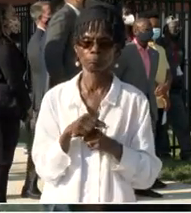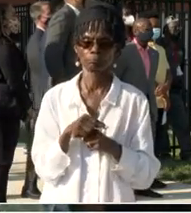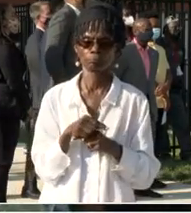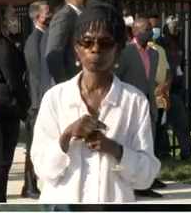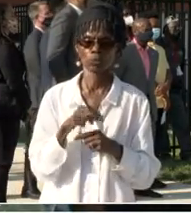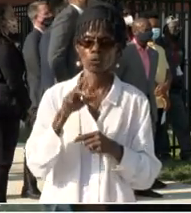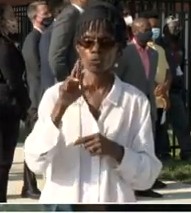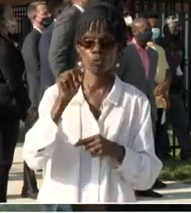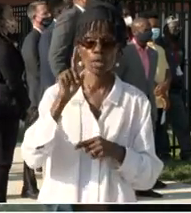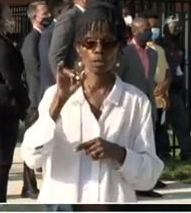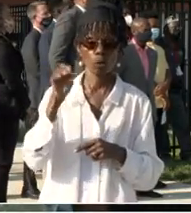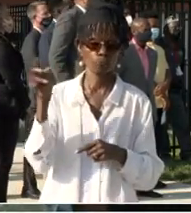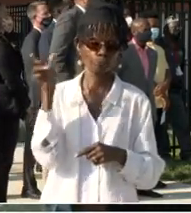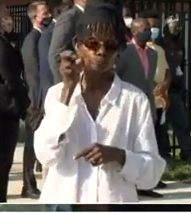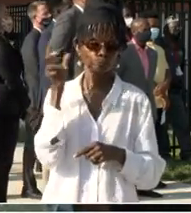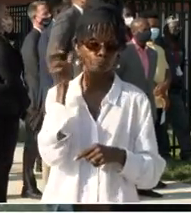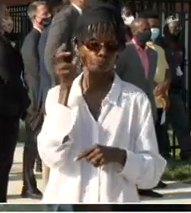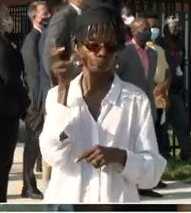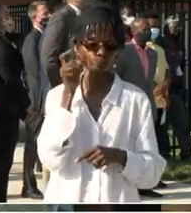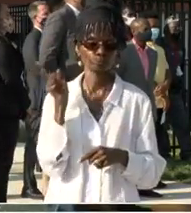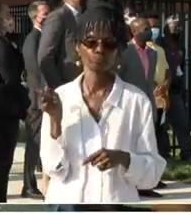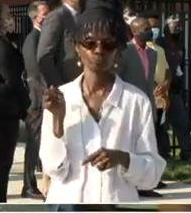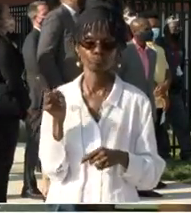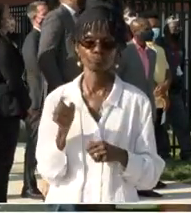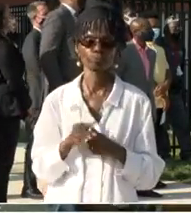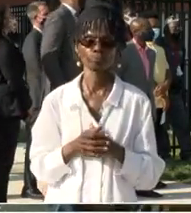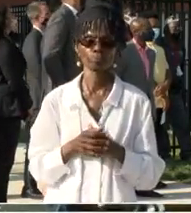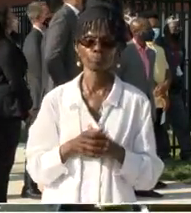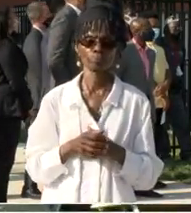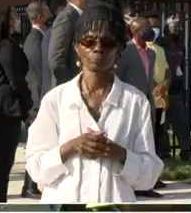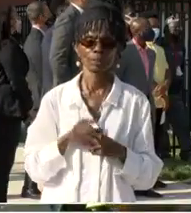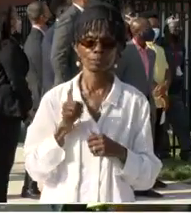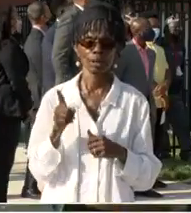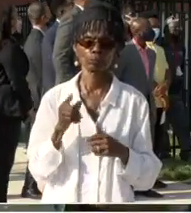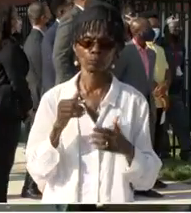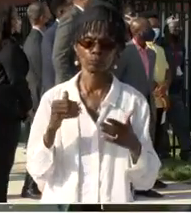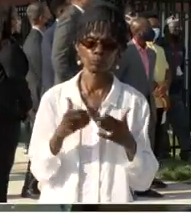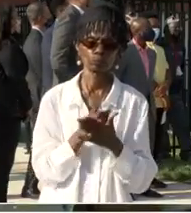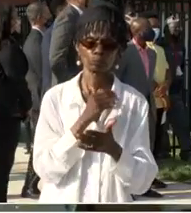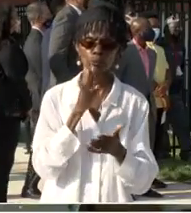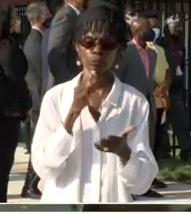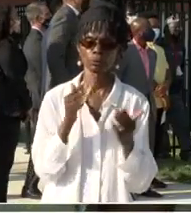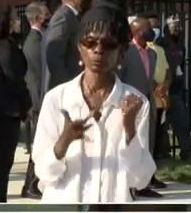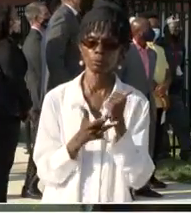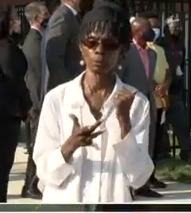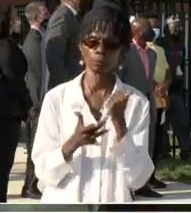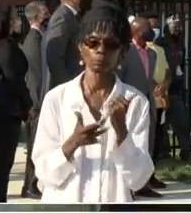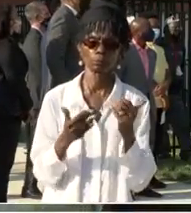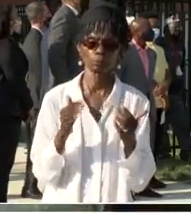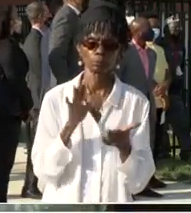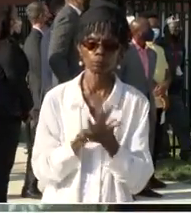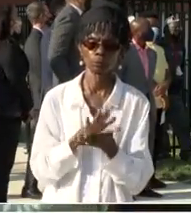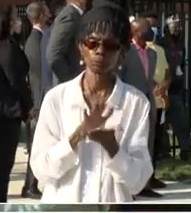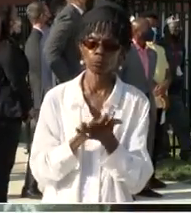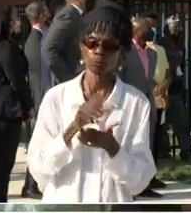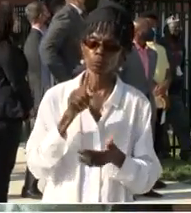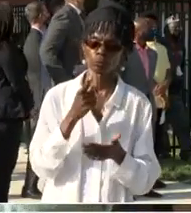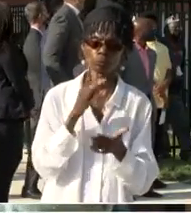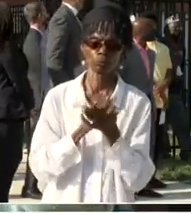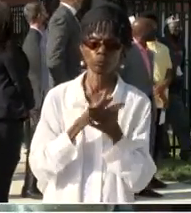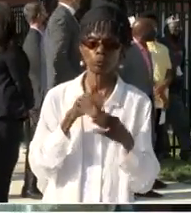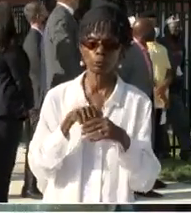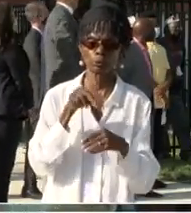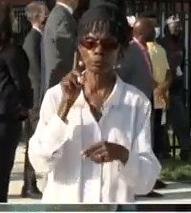mean, it's just state of the art. I think Elliott Hine's the only school in D.C. that has this. And Mr. Burks, I think you started off in a